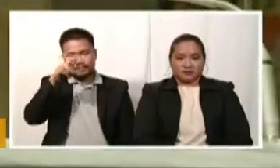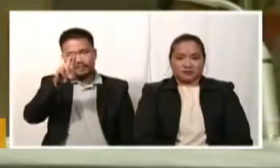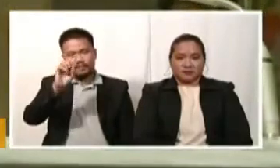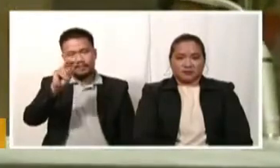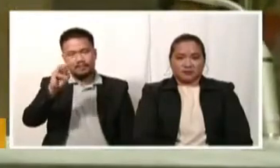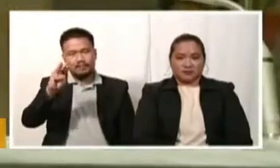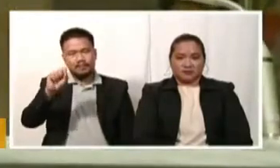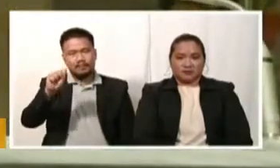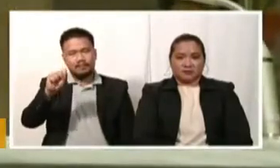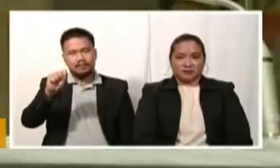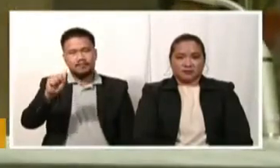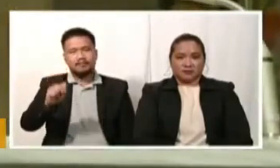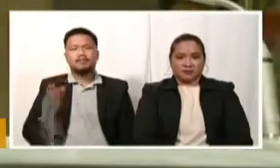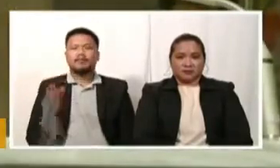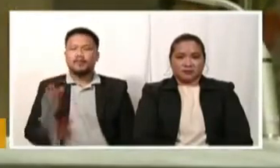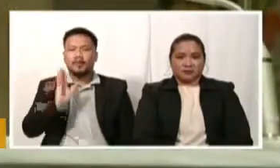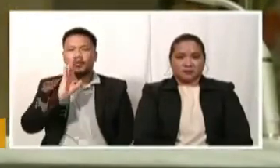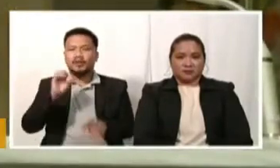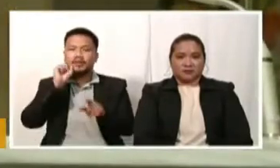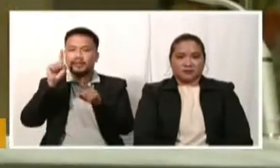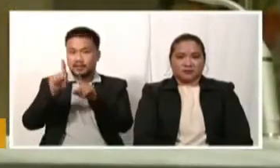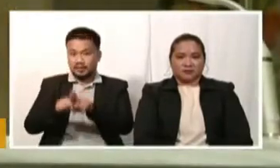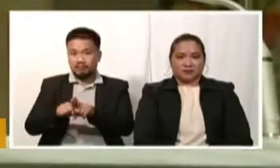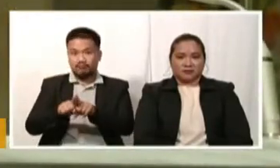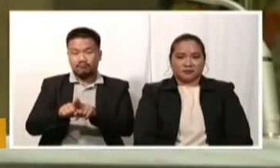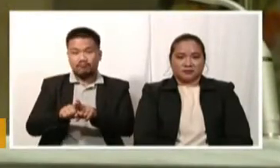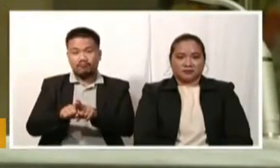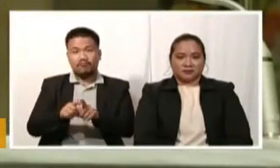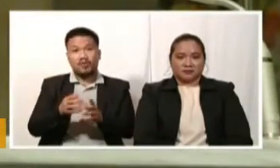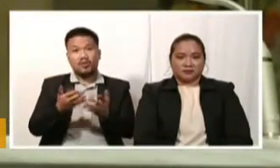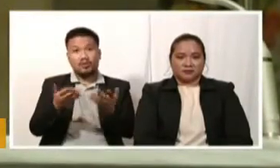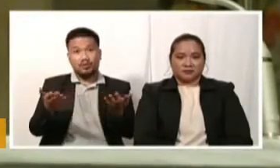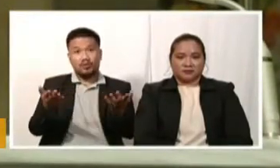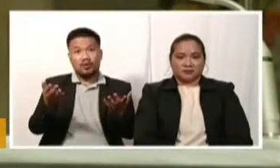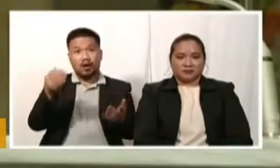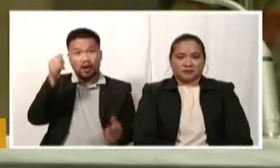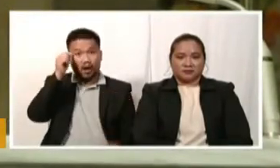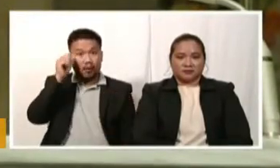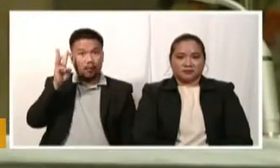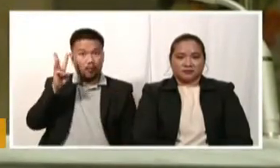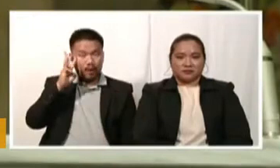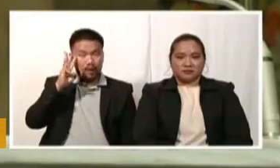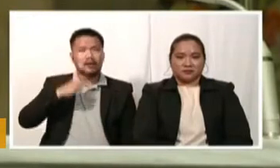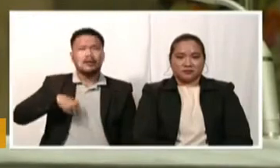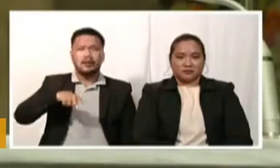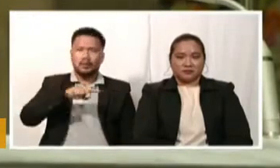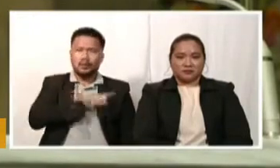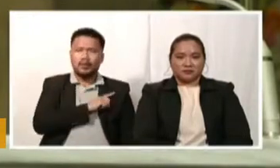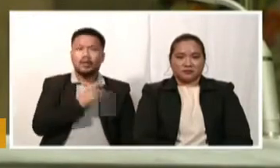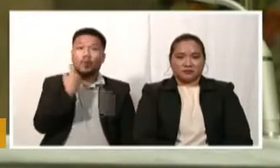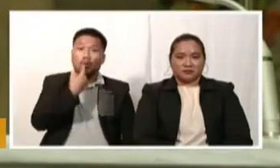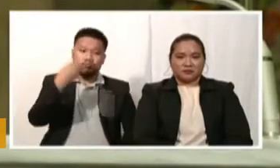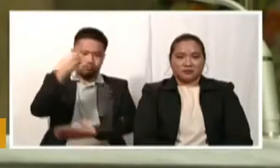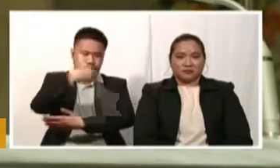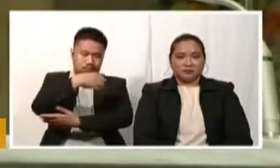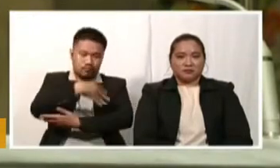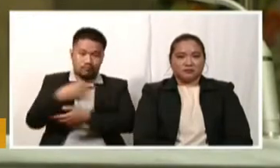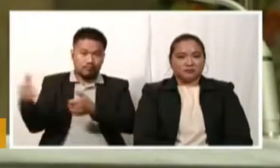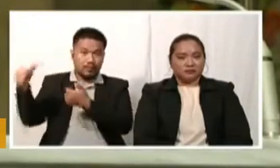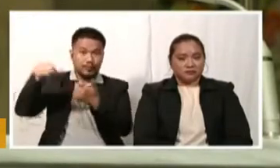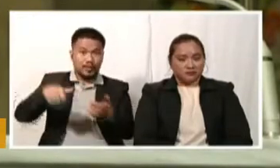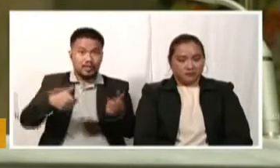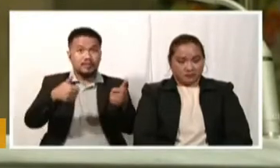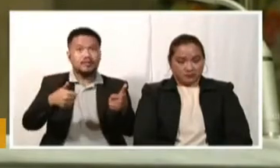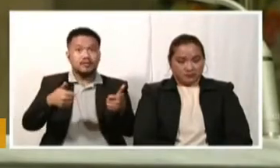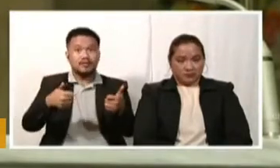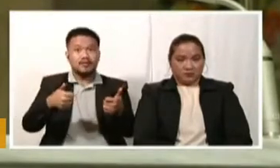Brothers and sisters, are you unaware that we, who were baptized into Christ